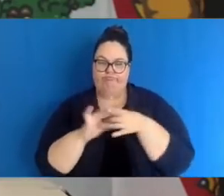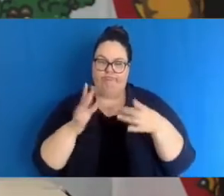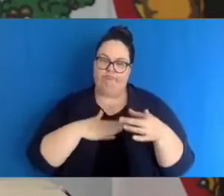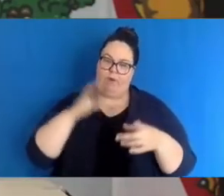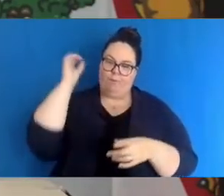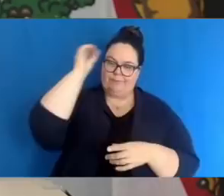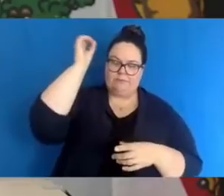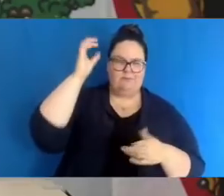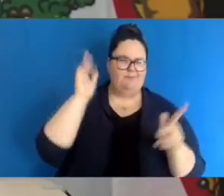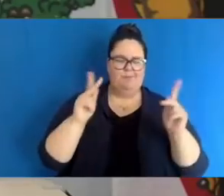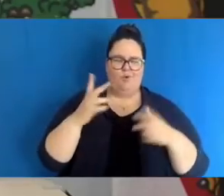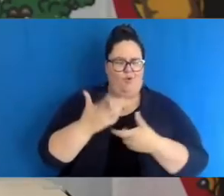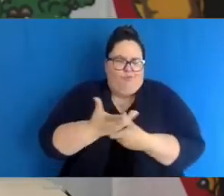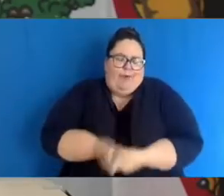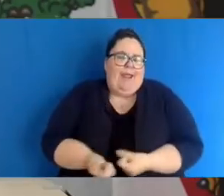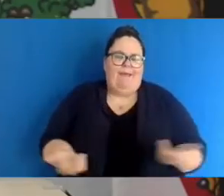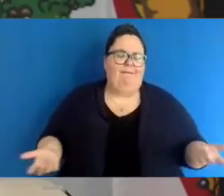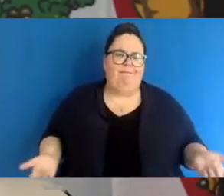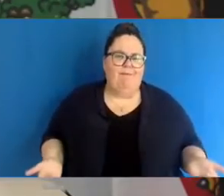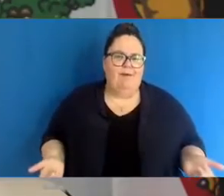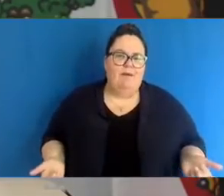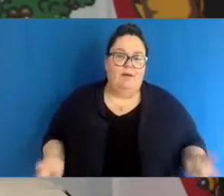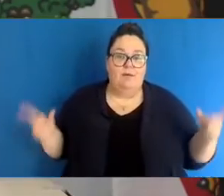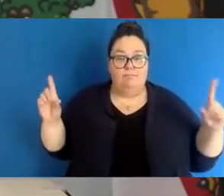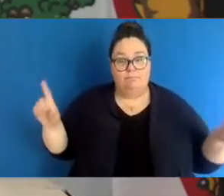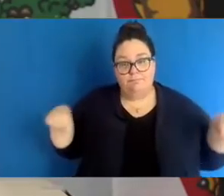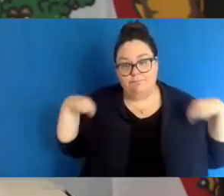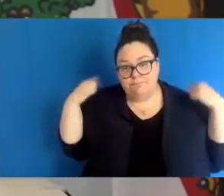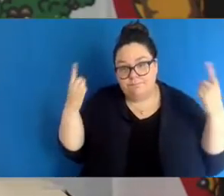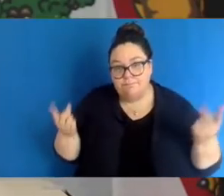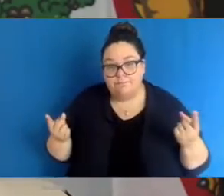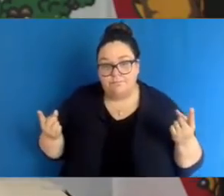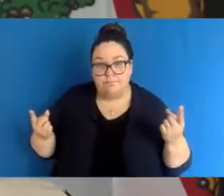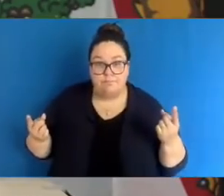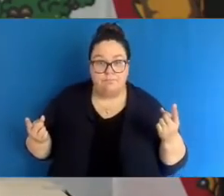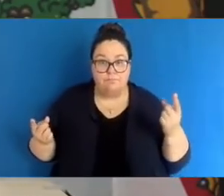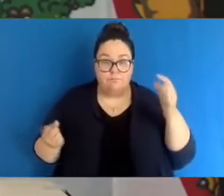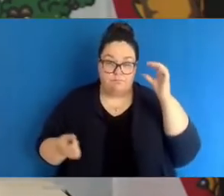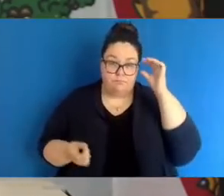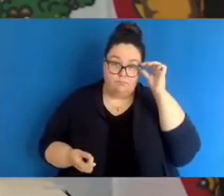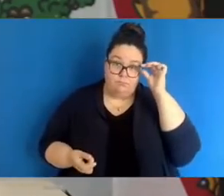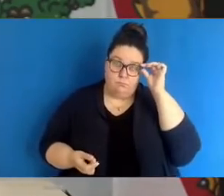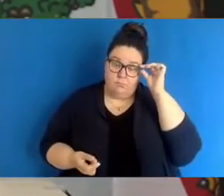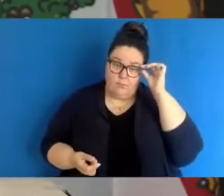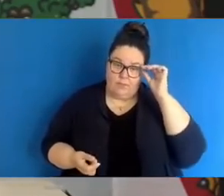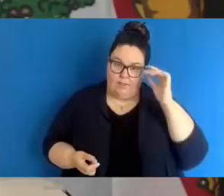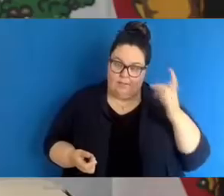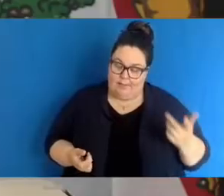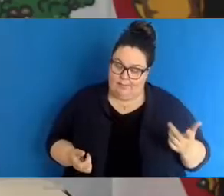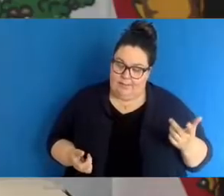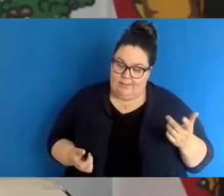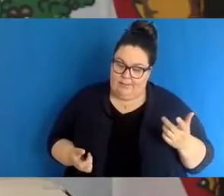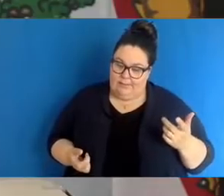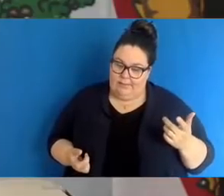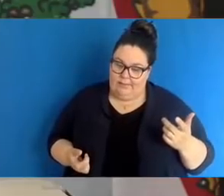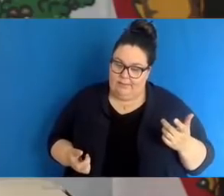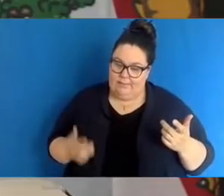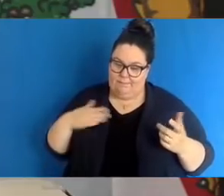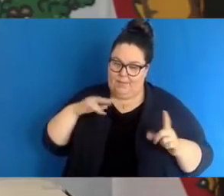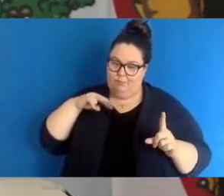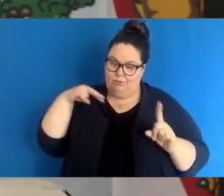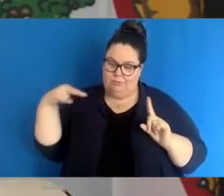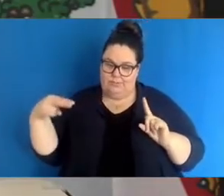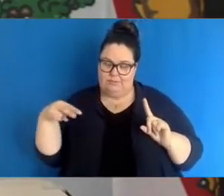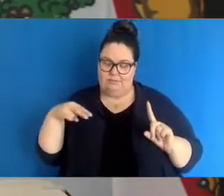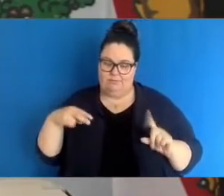are. And throughout this whole exercise, if that's what you call it, from my perspective, there's